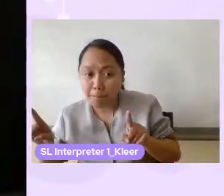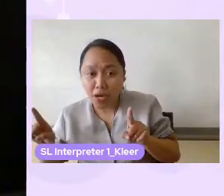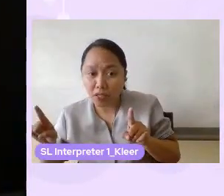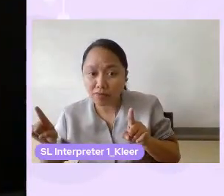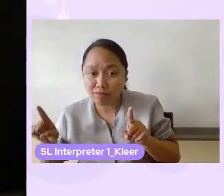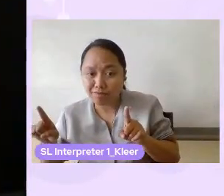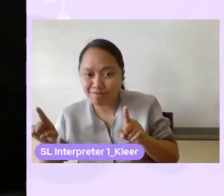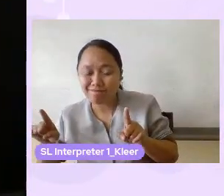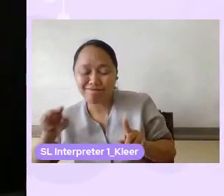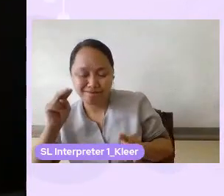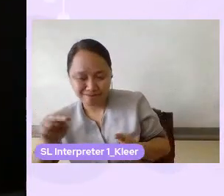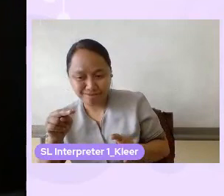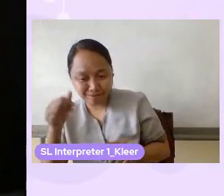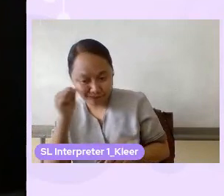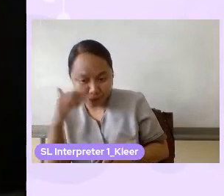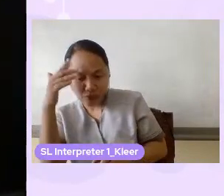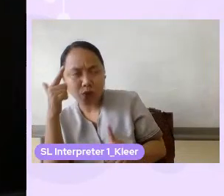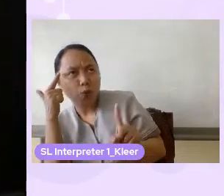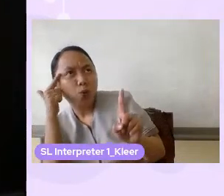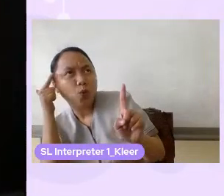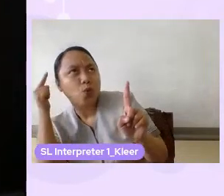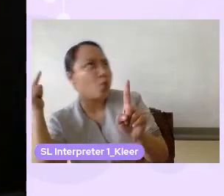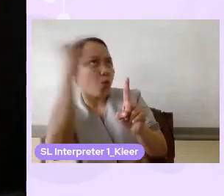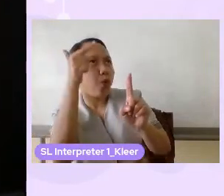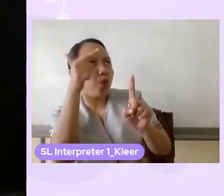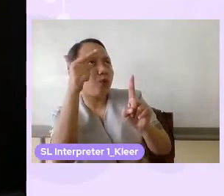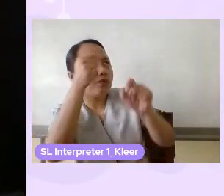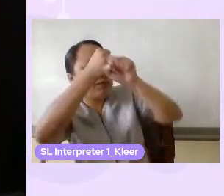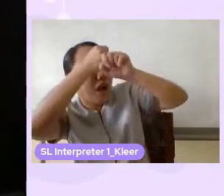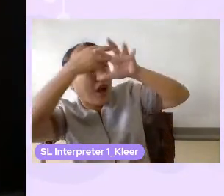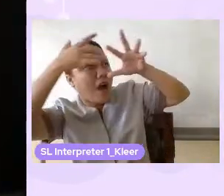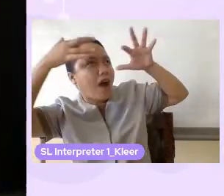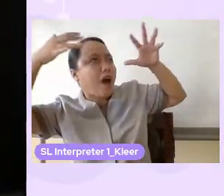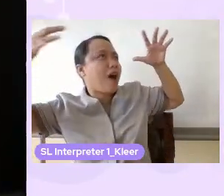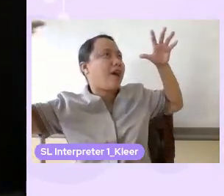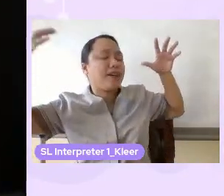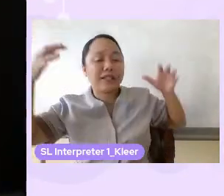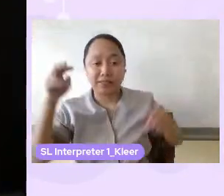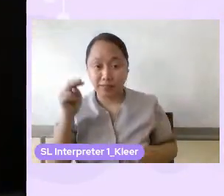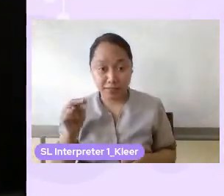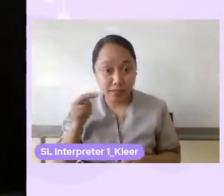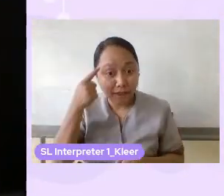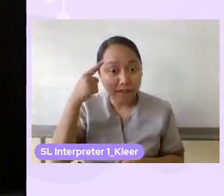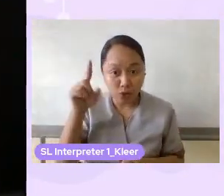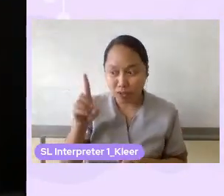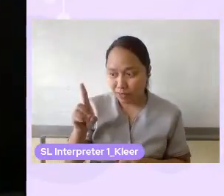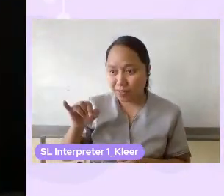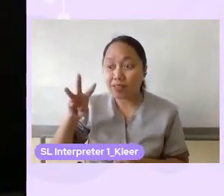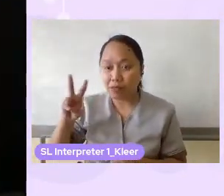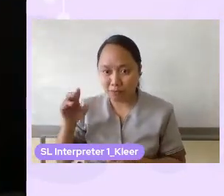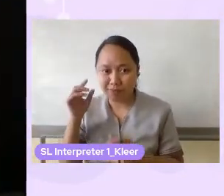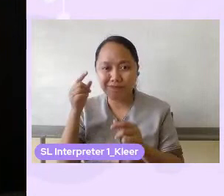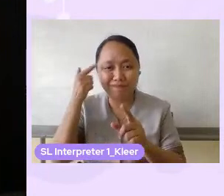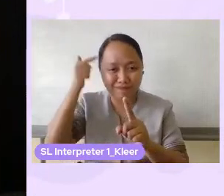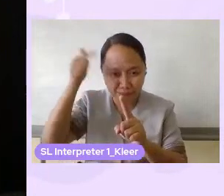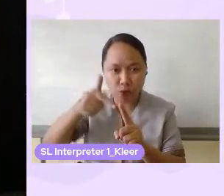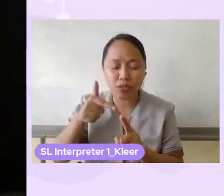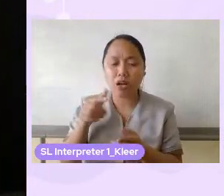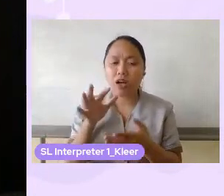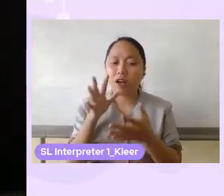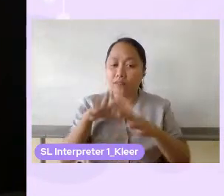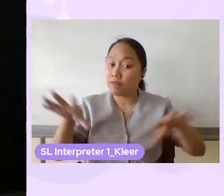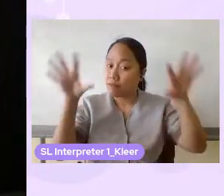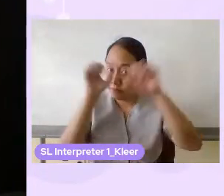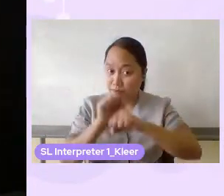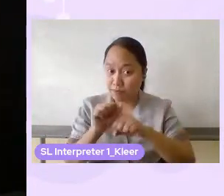aspire for higher value jobs if we give them the opportunity, no? And finally, in the area of inclusion, ang tinitingnan natin